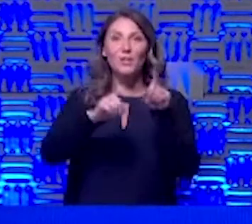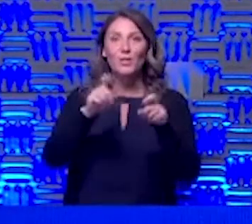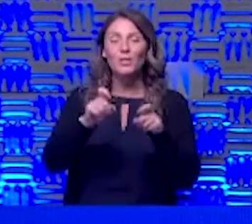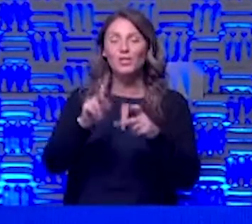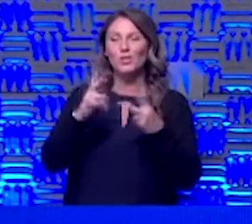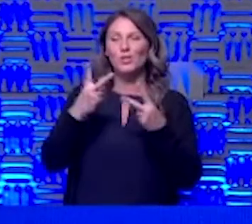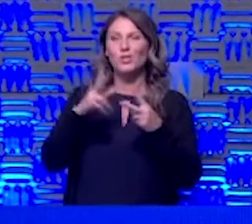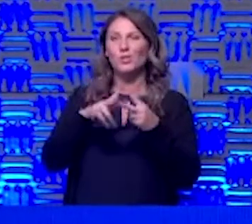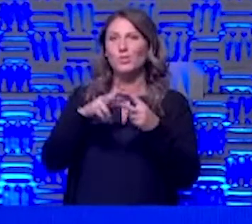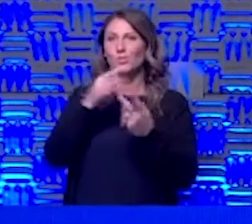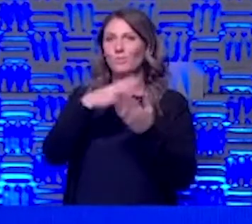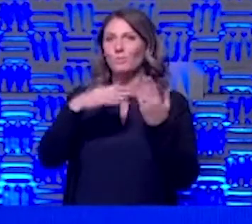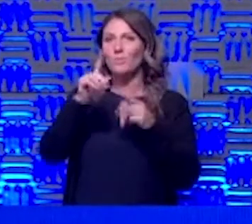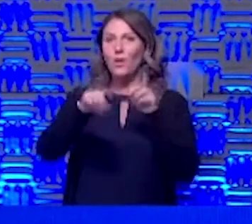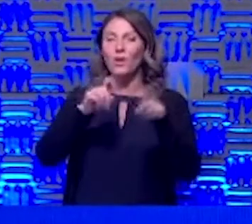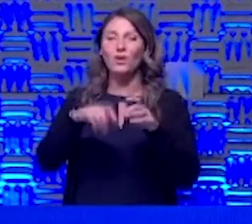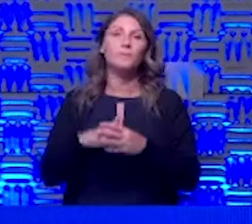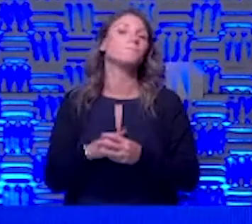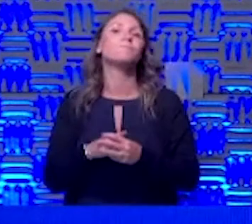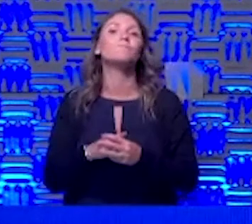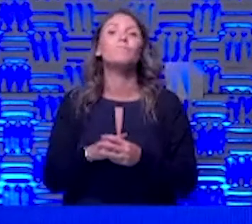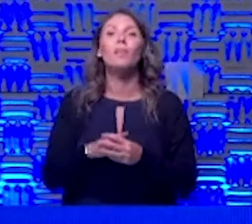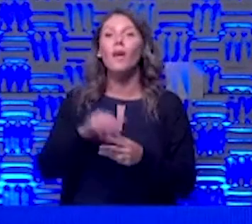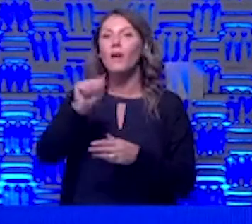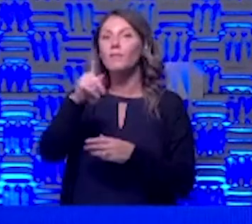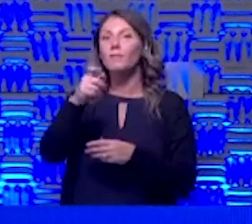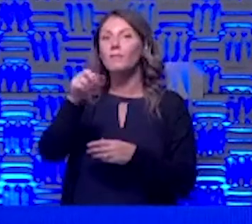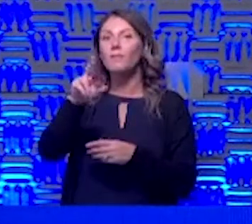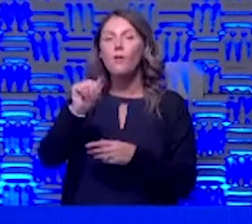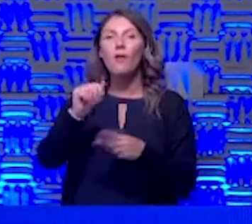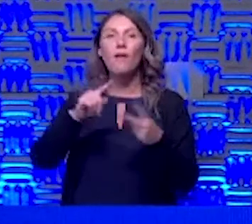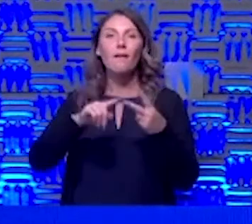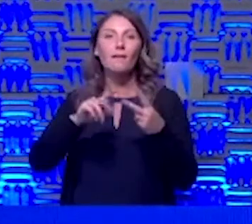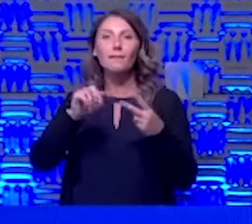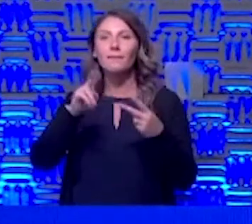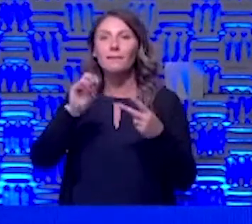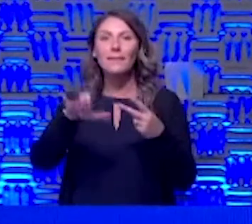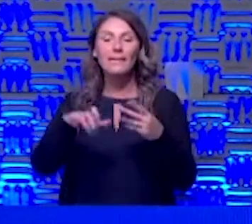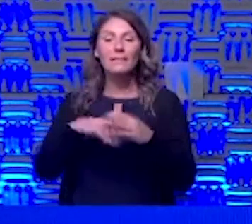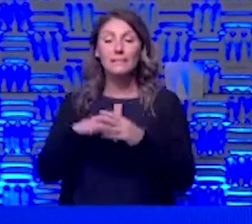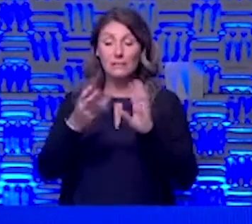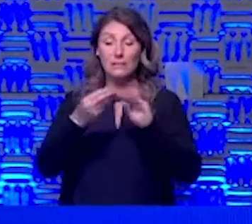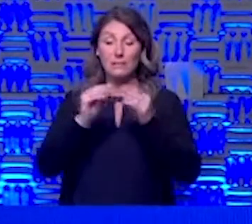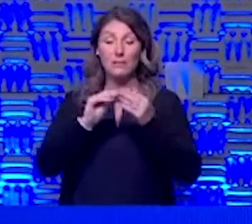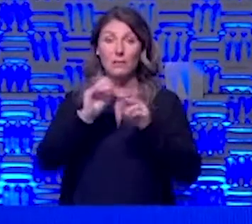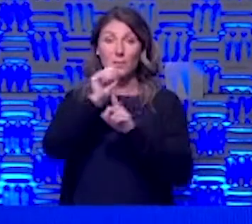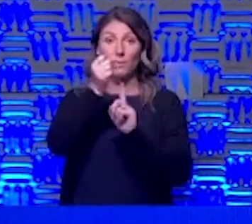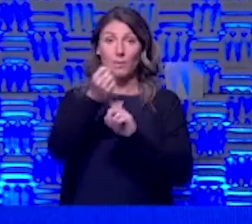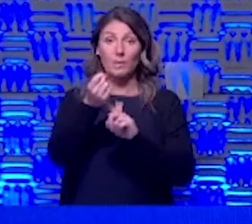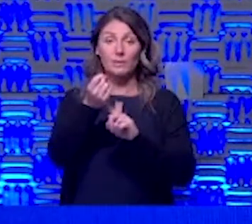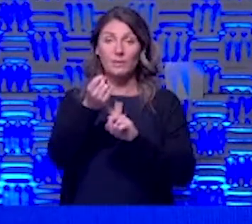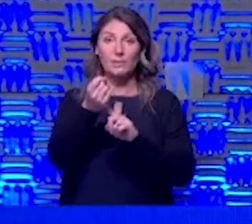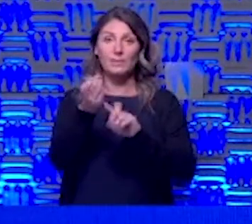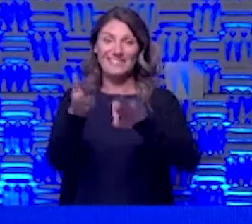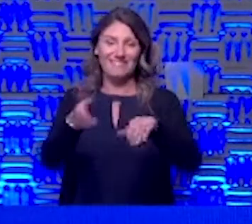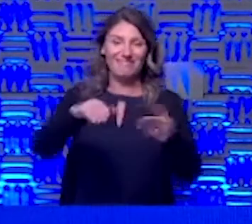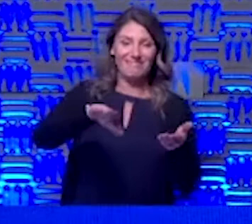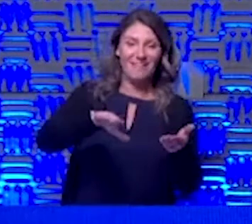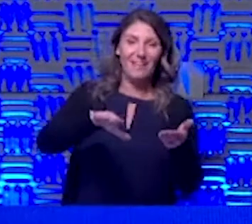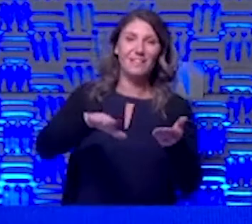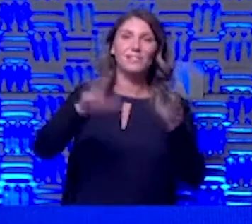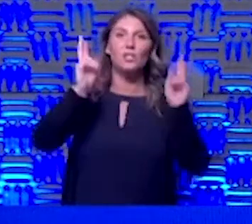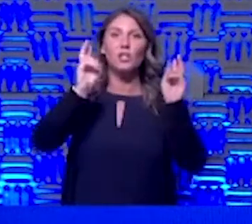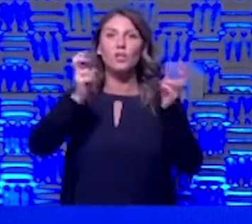2-part question. A viewer wrote in, and then also Nancy wanted to know. She said that the number of cases and of deaths in America are,